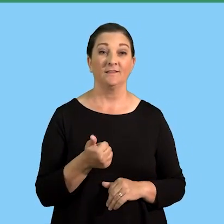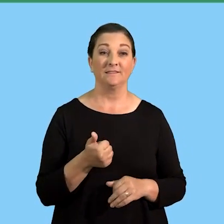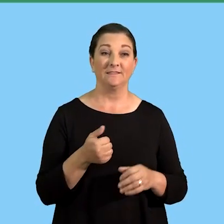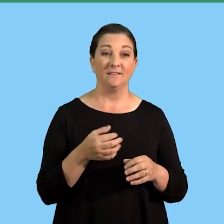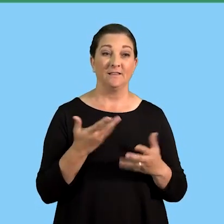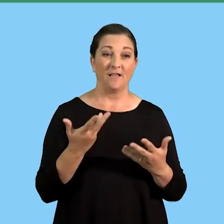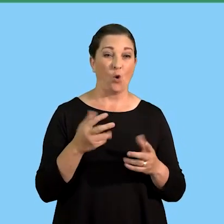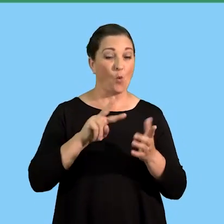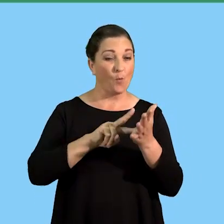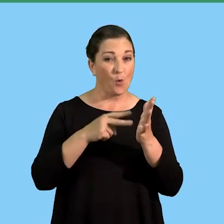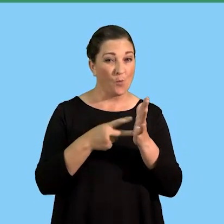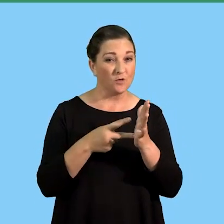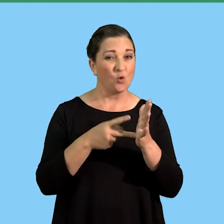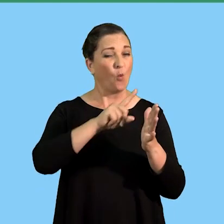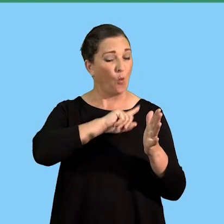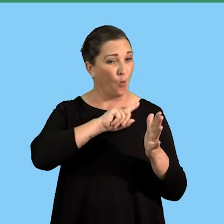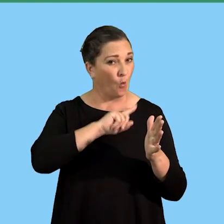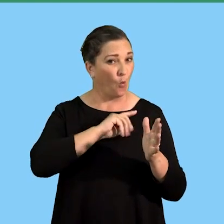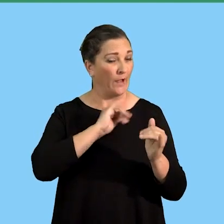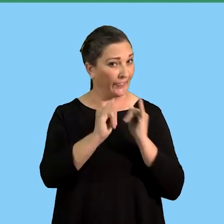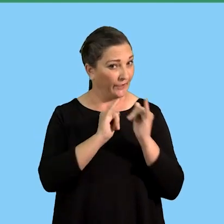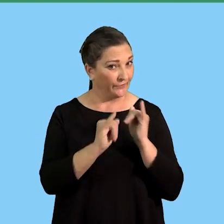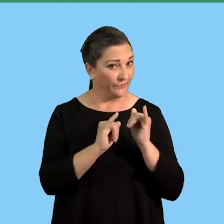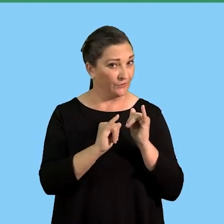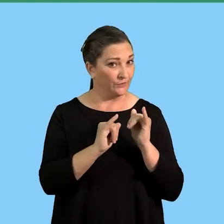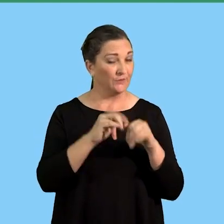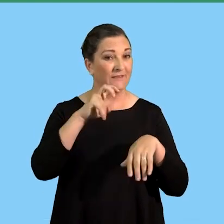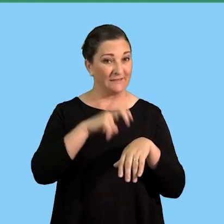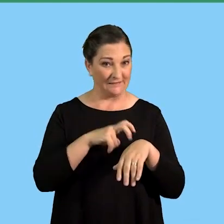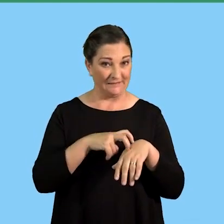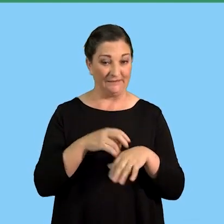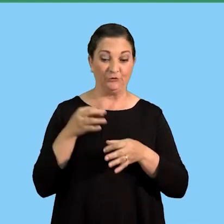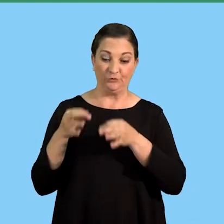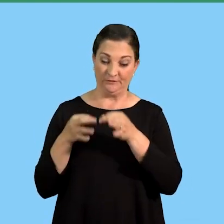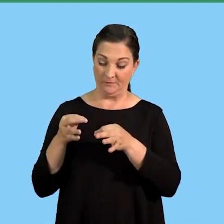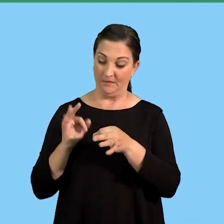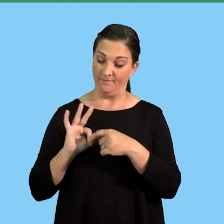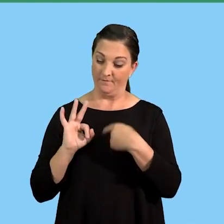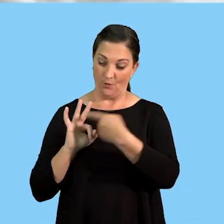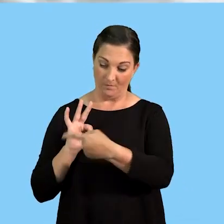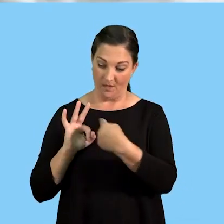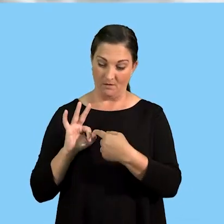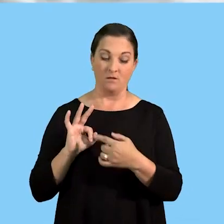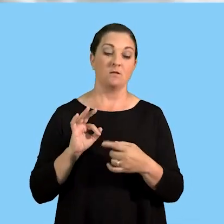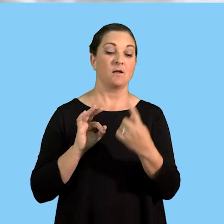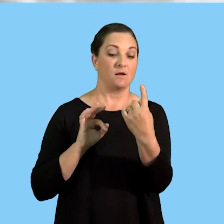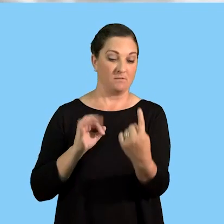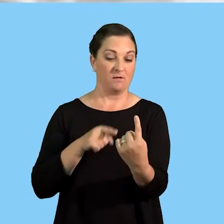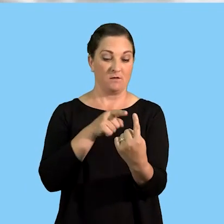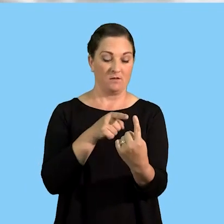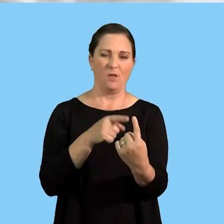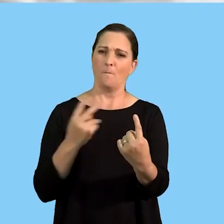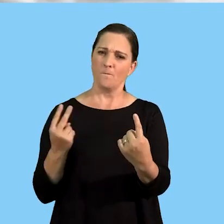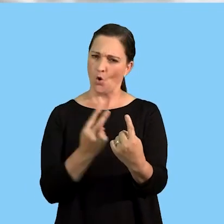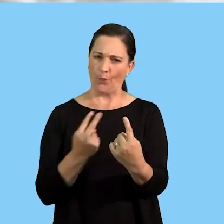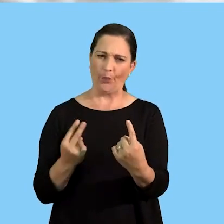You must then explain the purpose of the interview to both the interviewee and the panel. So it